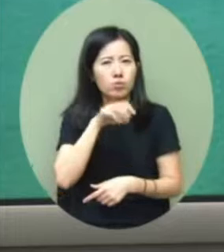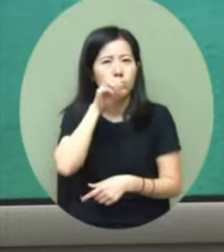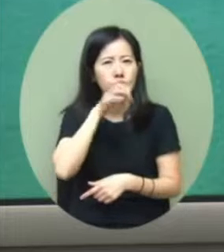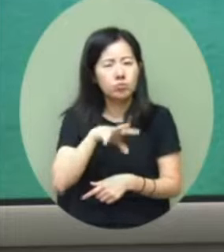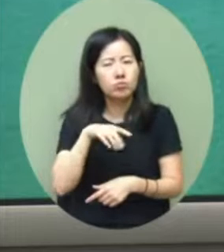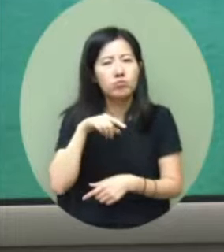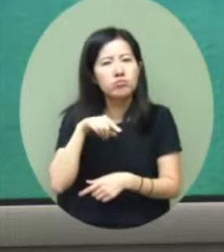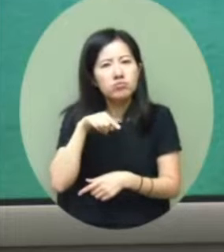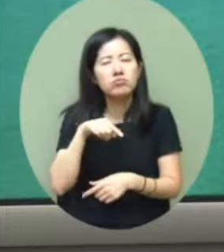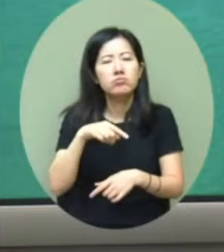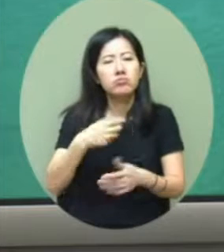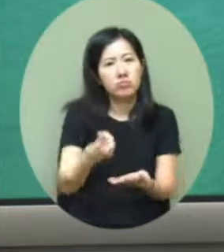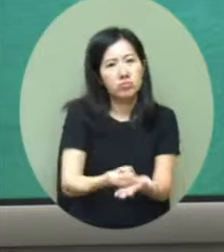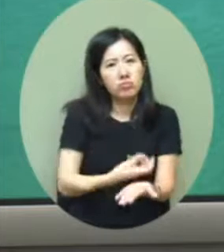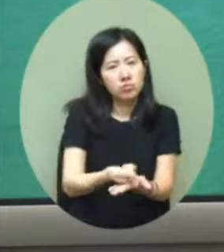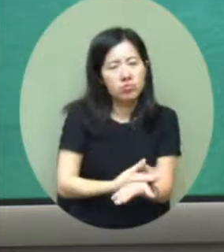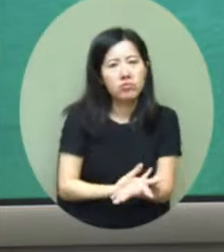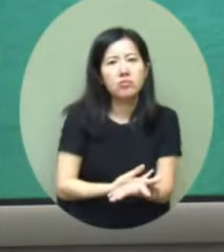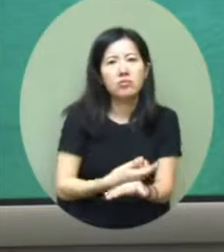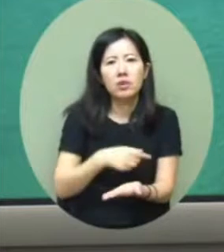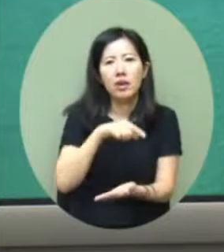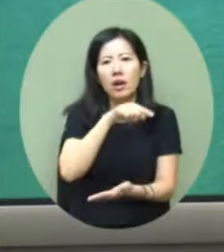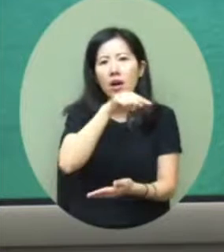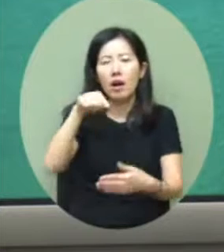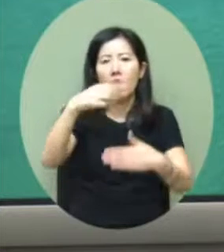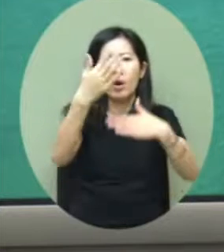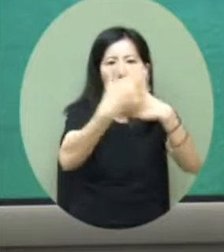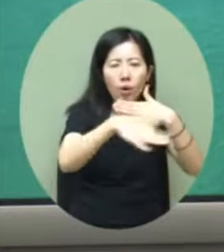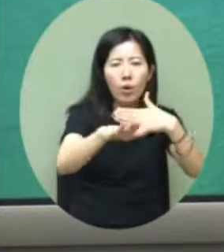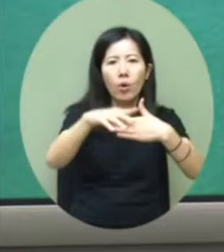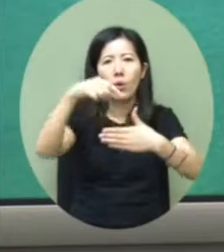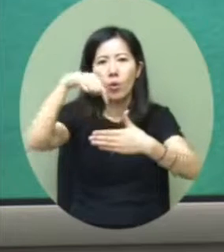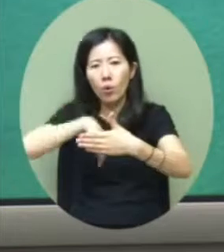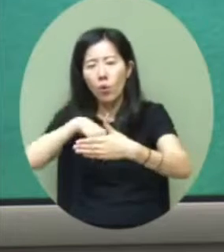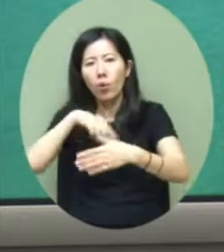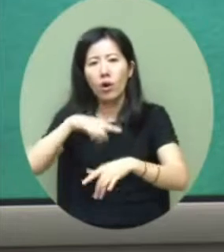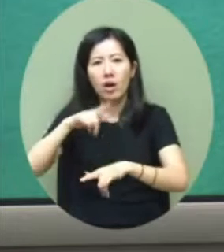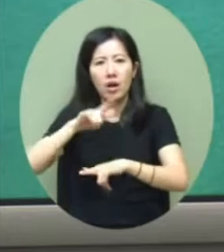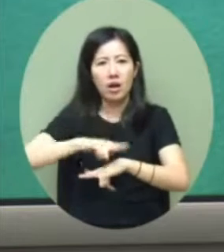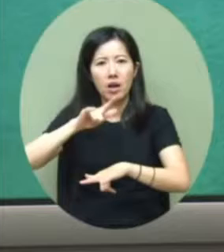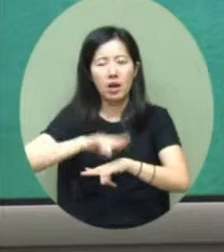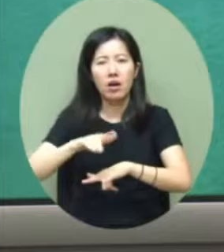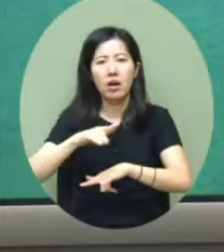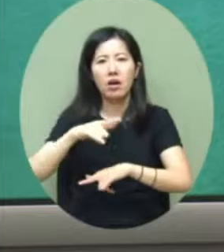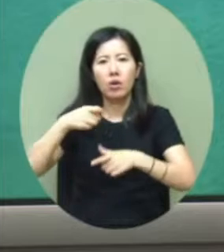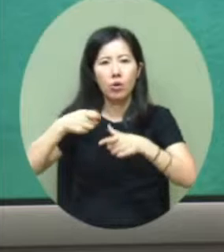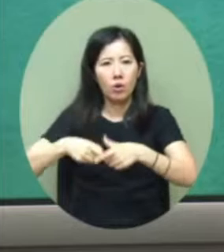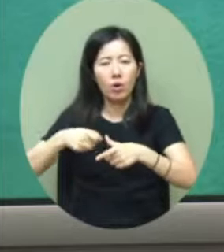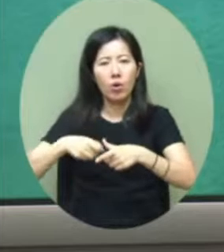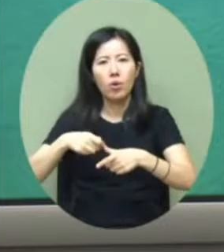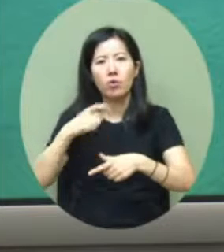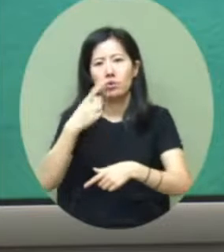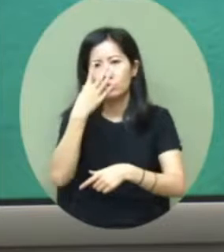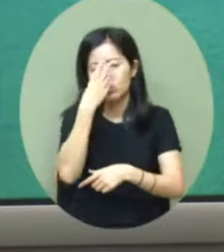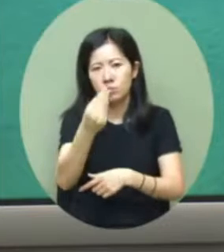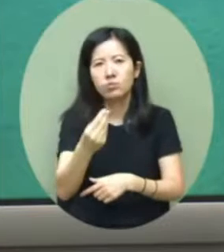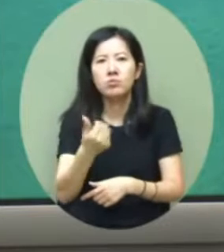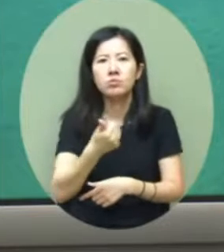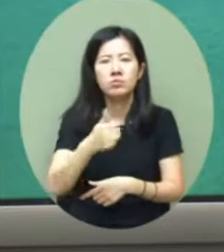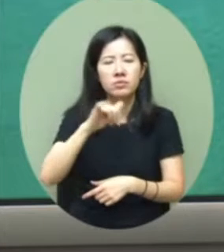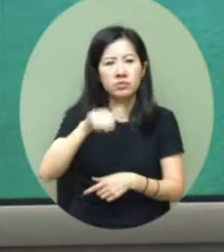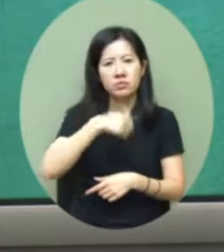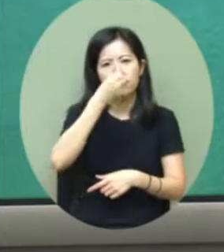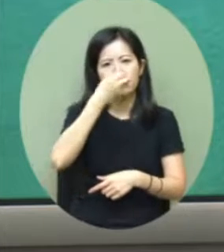for example, associations relating to investments, saying that the relaxation measure will attract